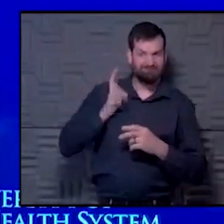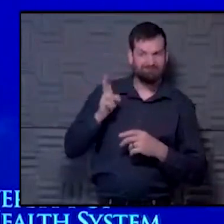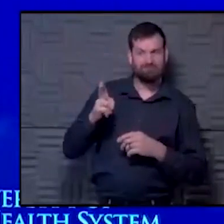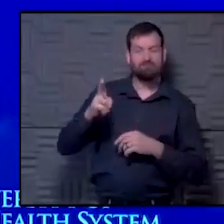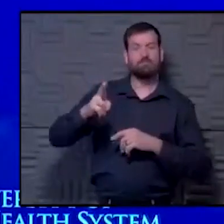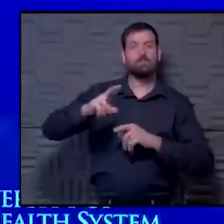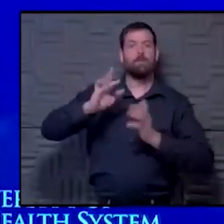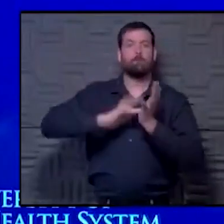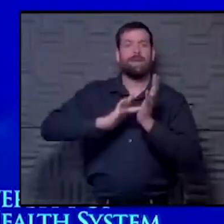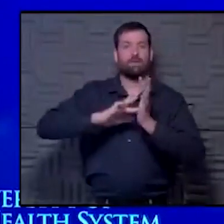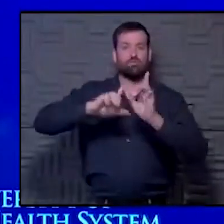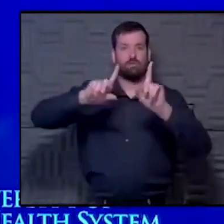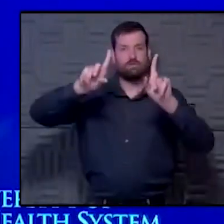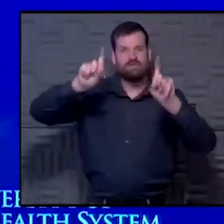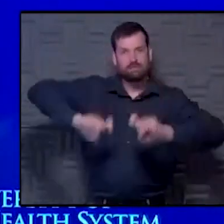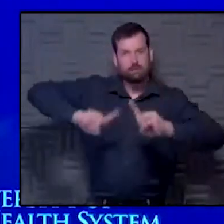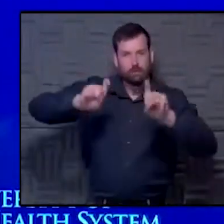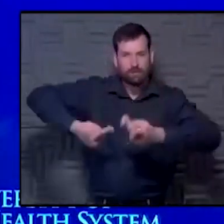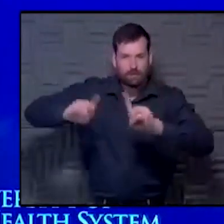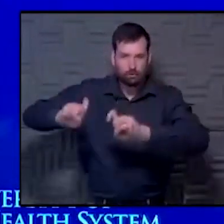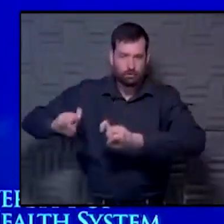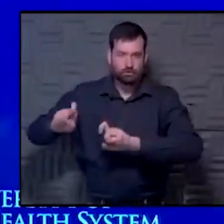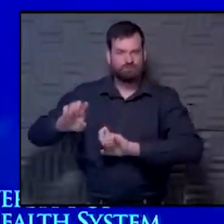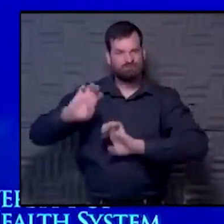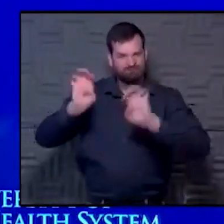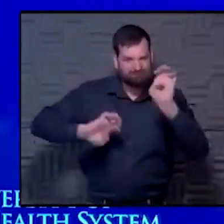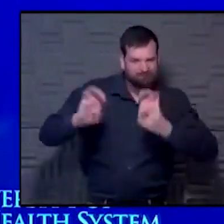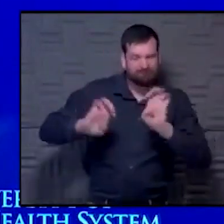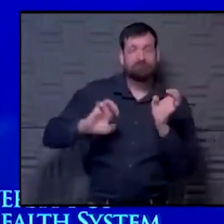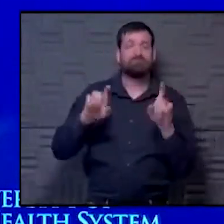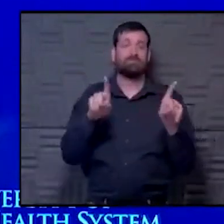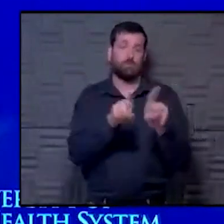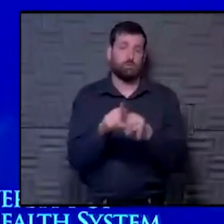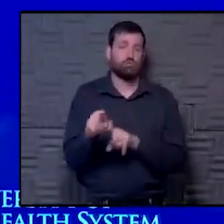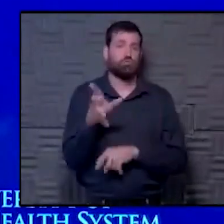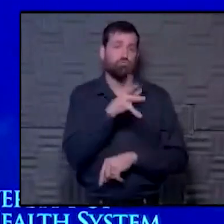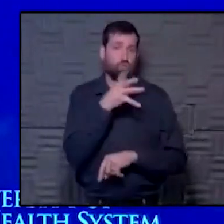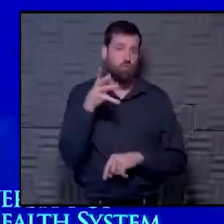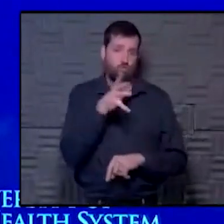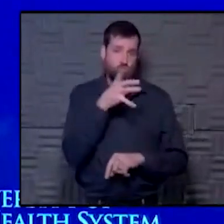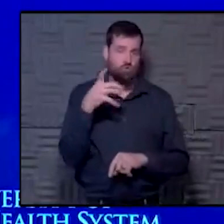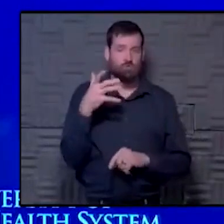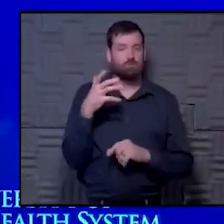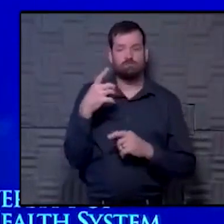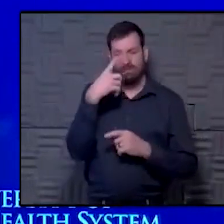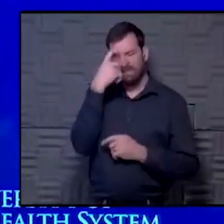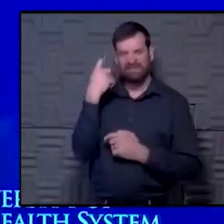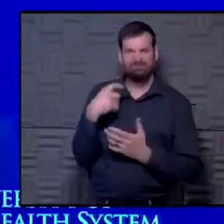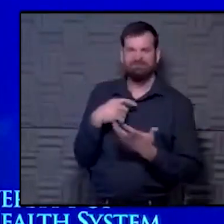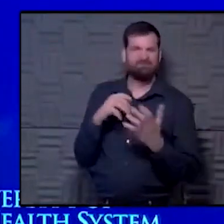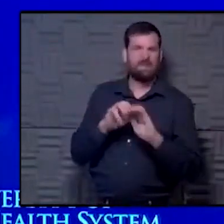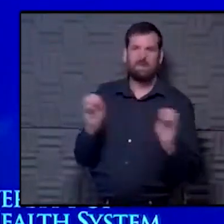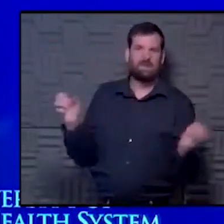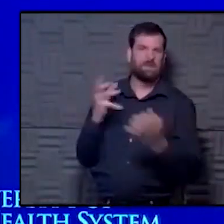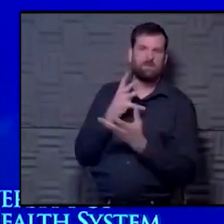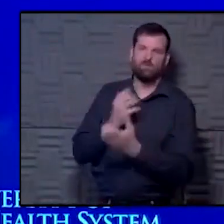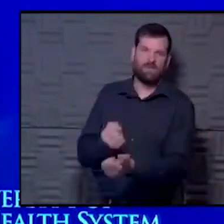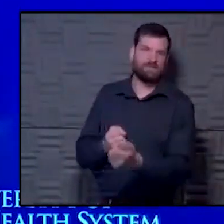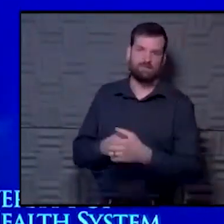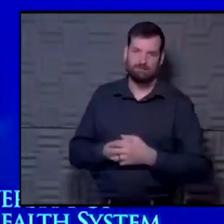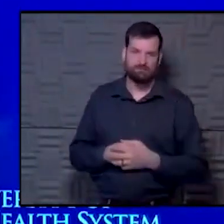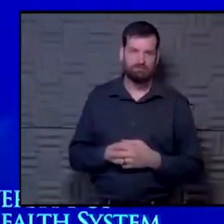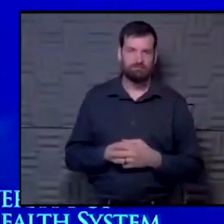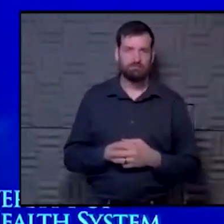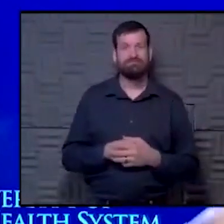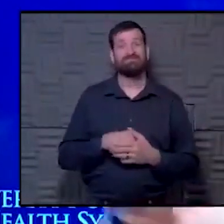of trust. Also in rural communities for some of the same reasons, a little bit of a lack of trust. And I think